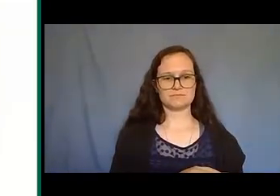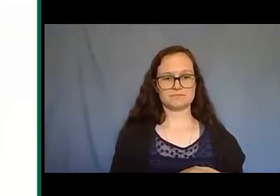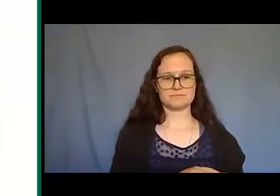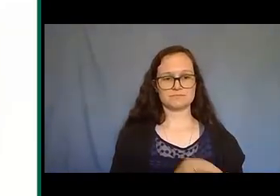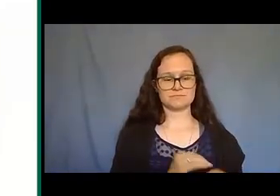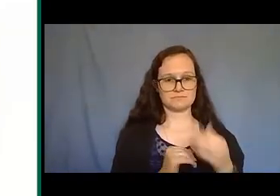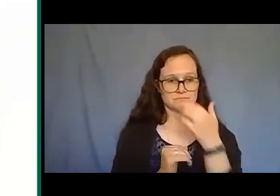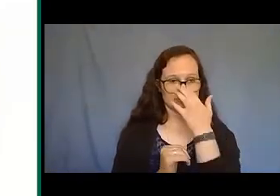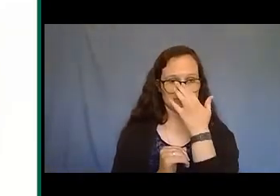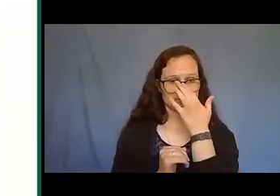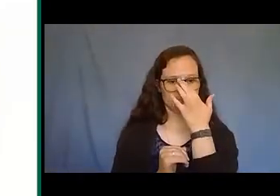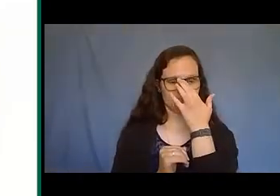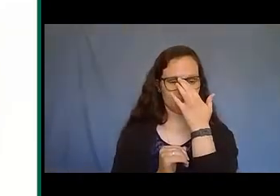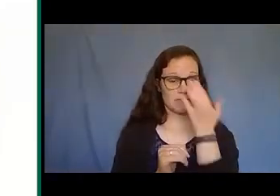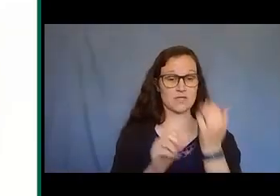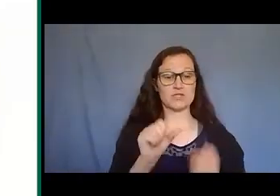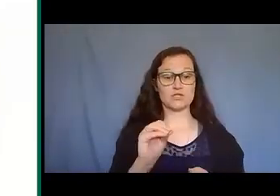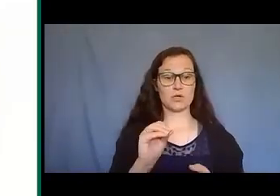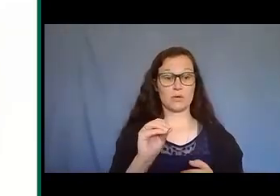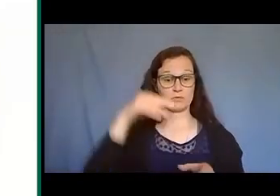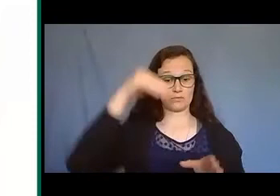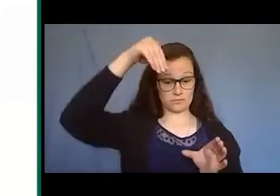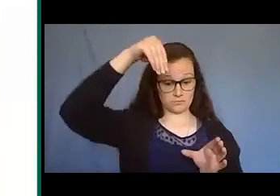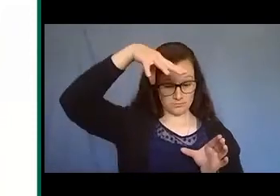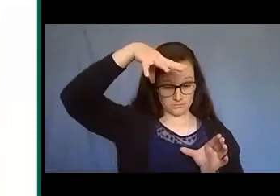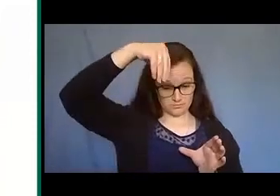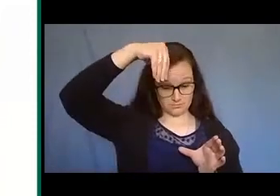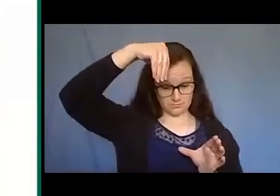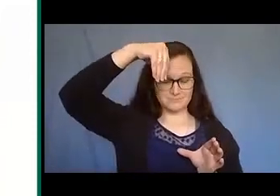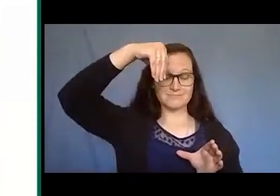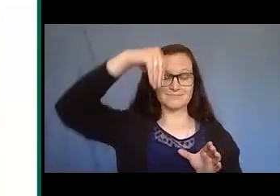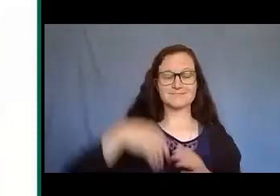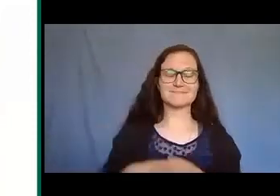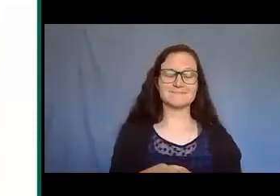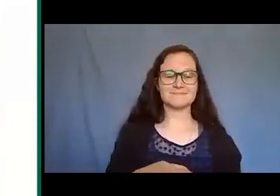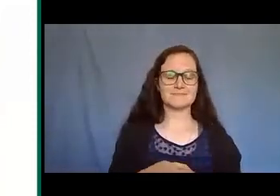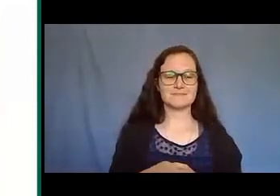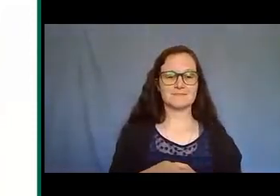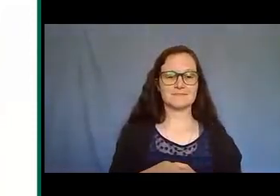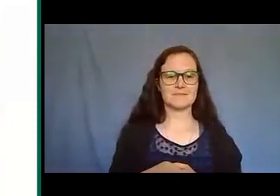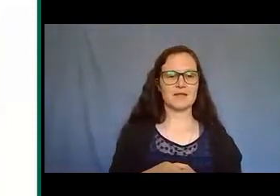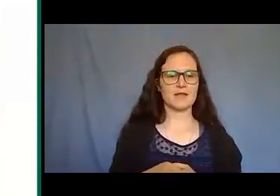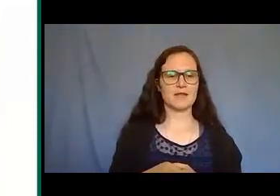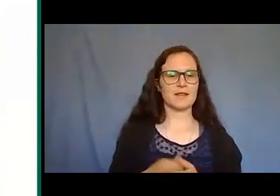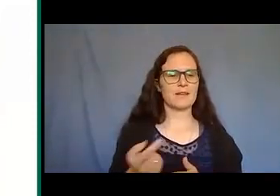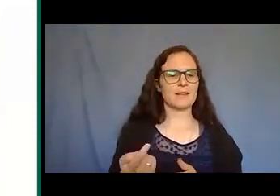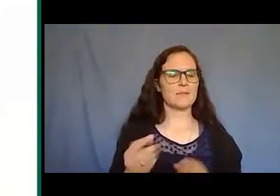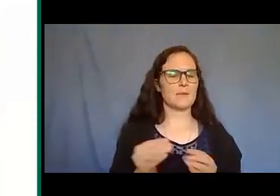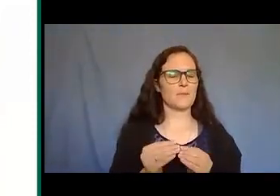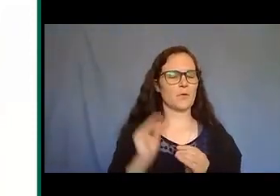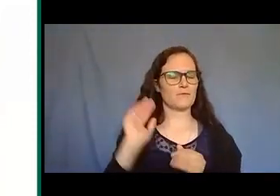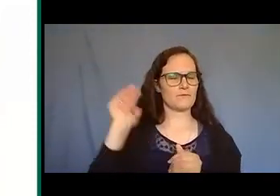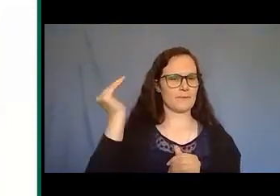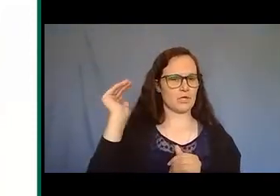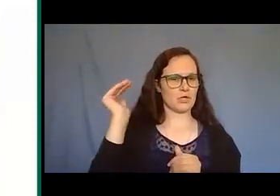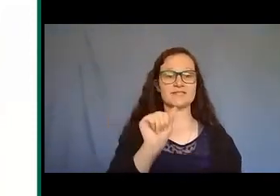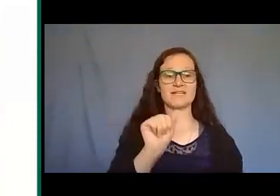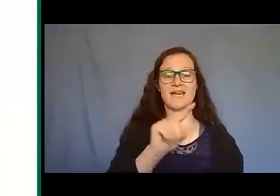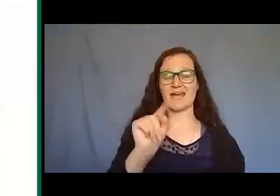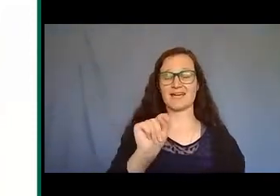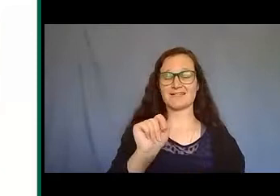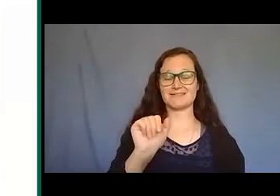To look at these from an aerial view, to just get a little bit more acquainted with these two reservoirs, this is the Aztec